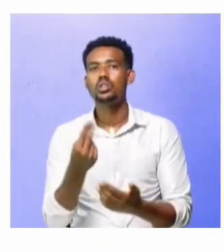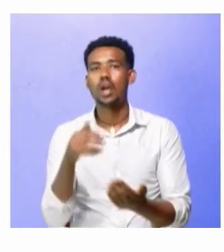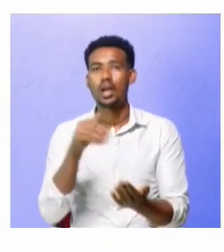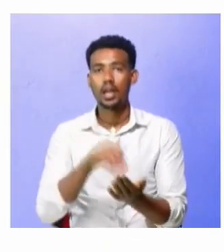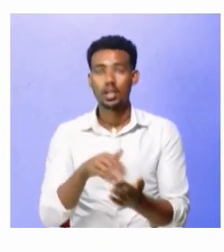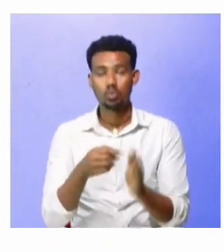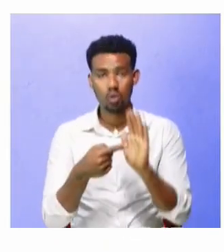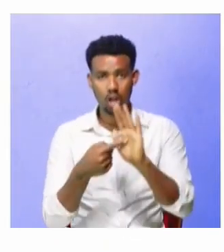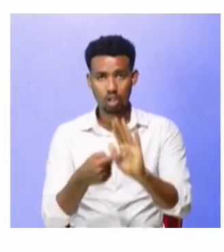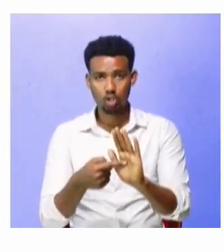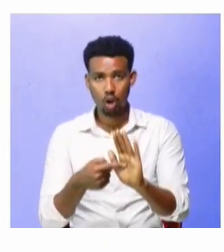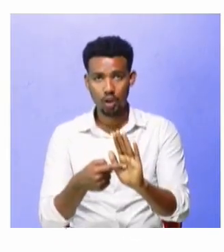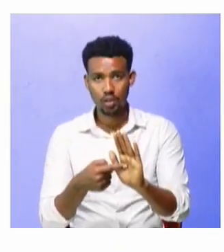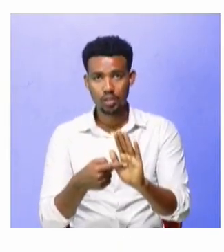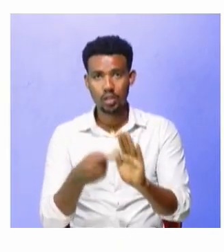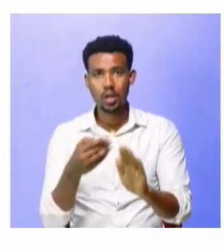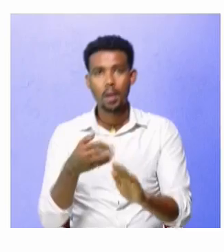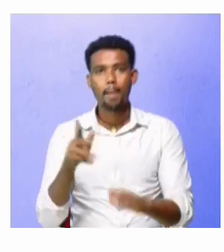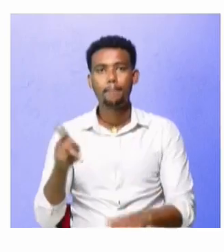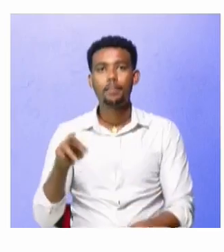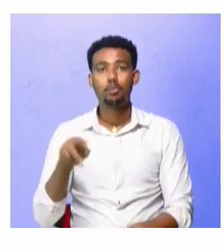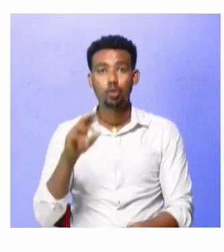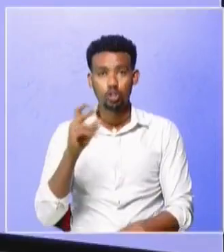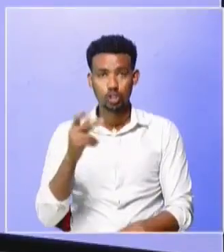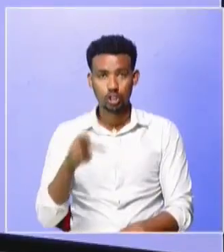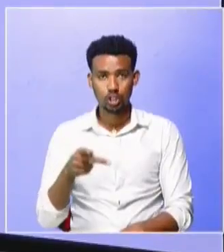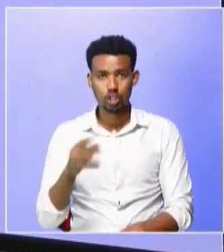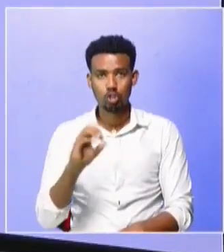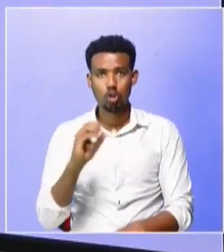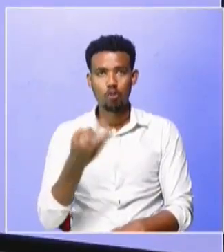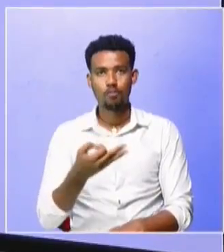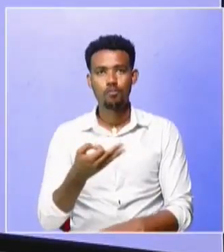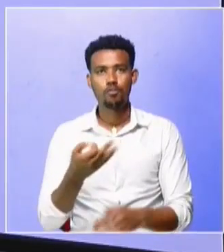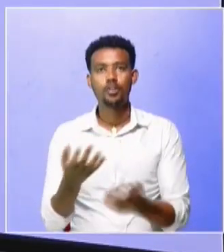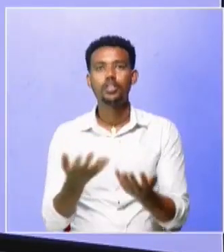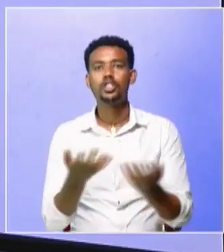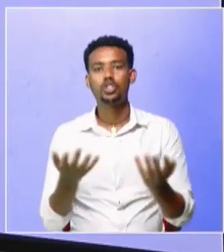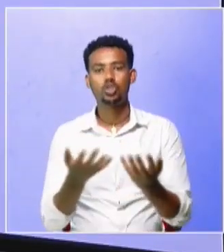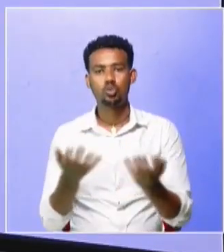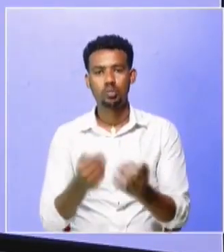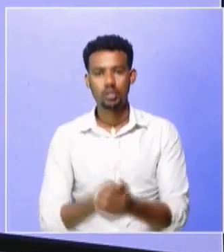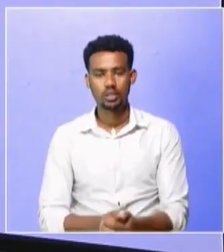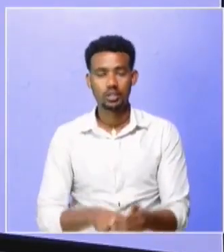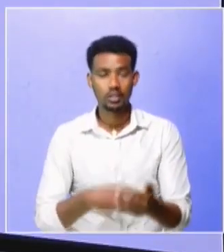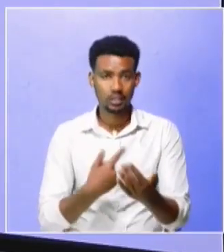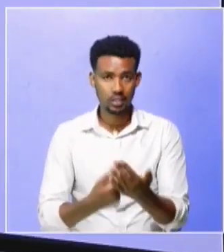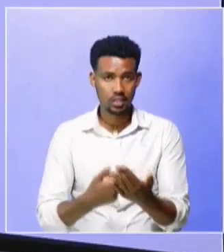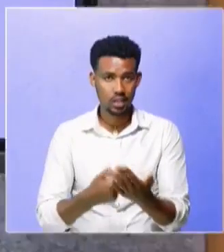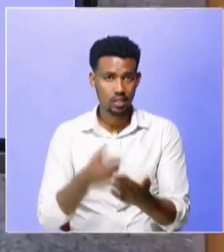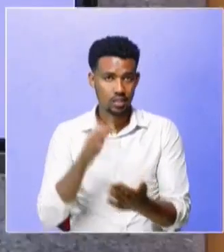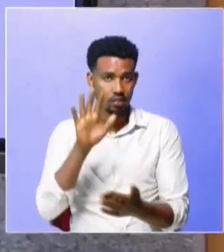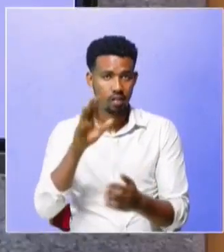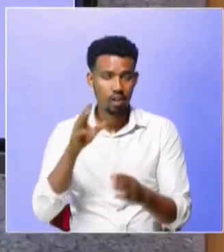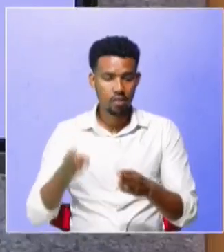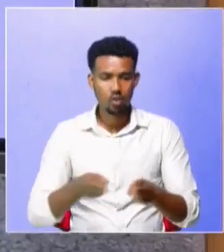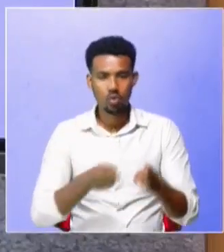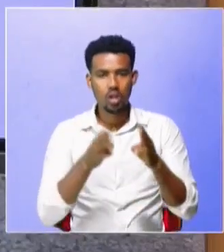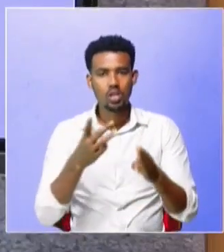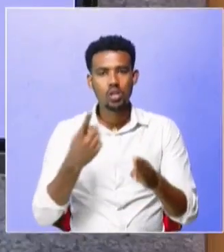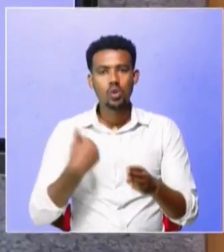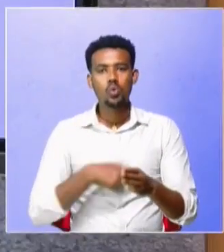are showing what? A preposition of instrument. So these are the 5 ways that we